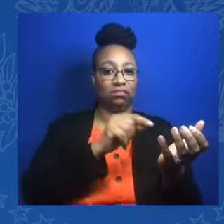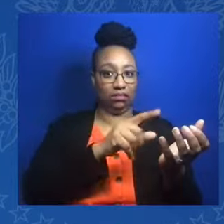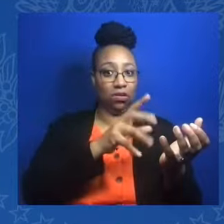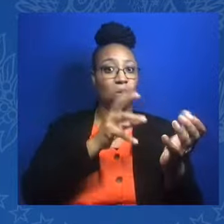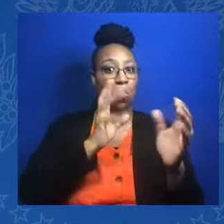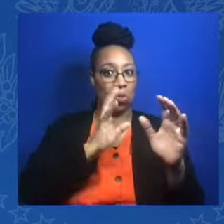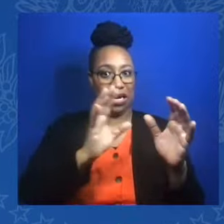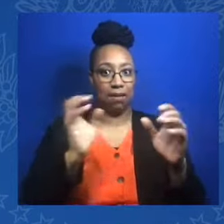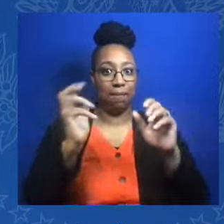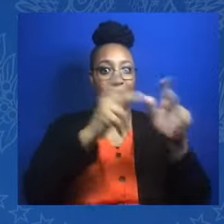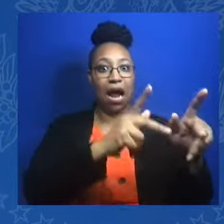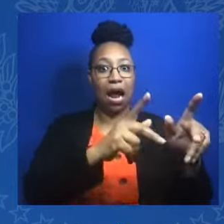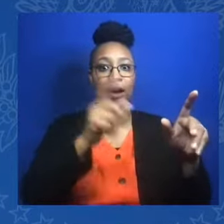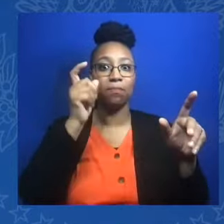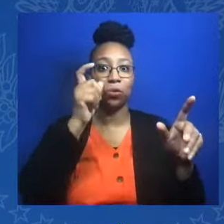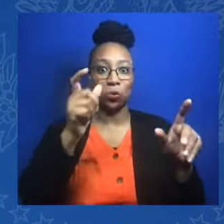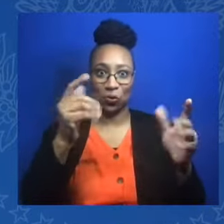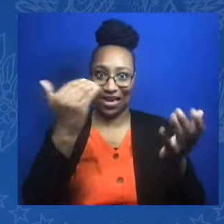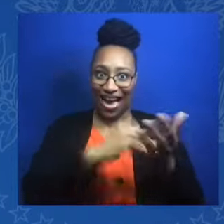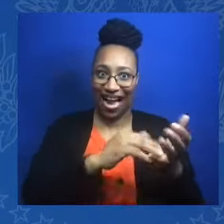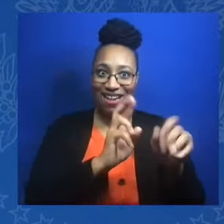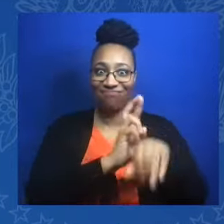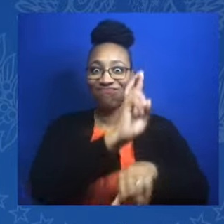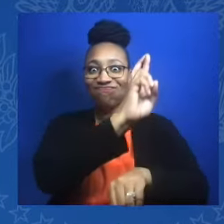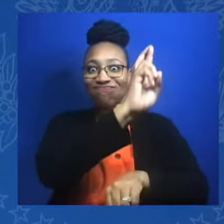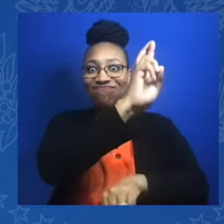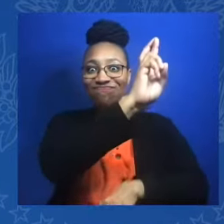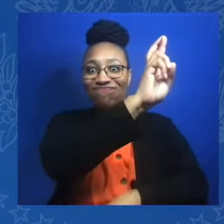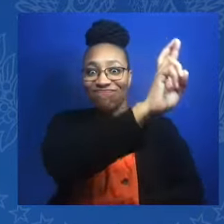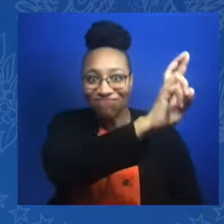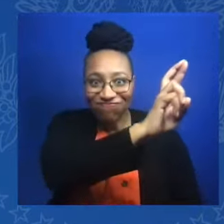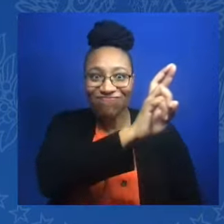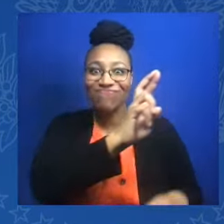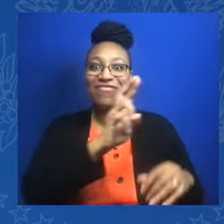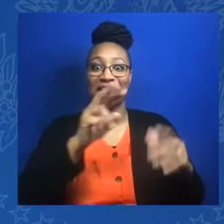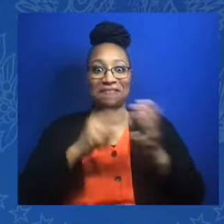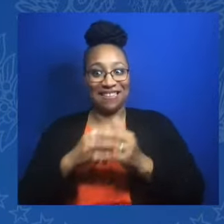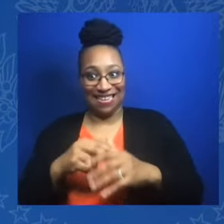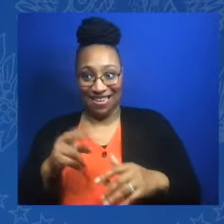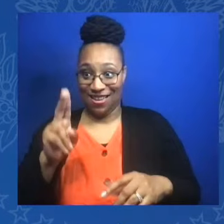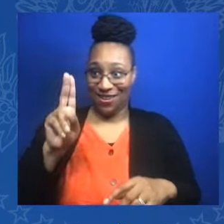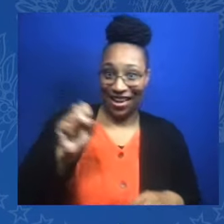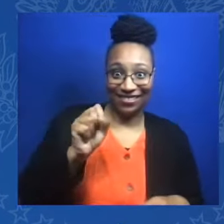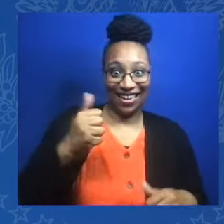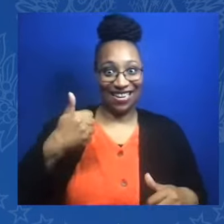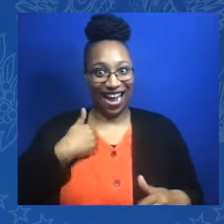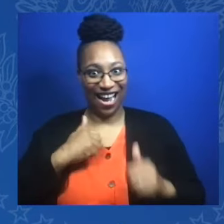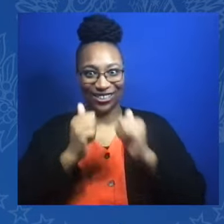We choose to return to the moon together. Together we return to the moon.